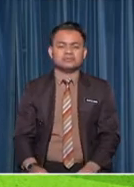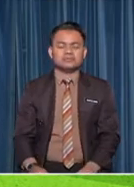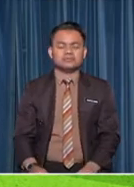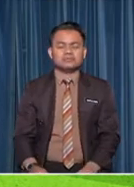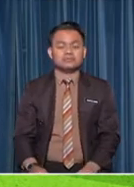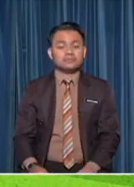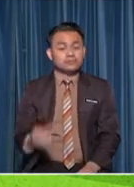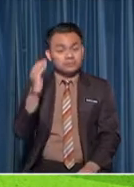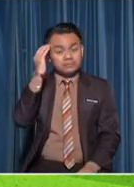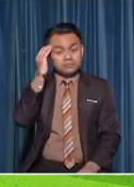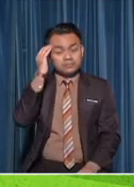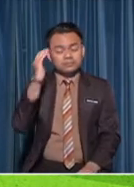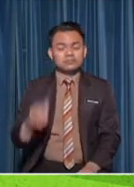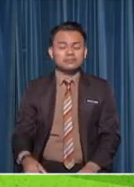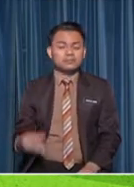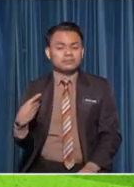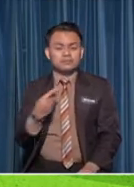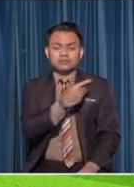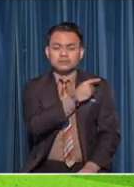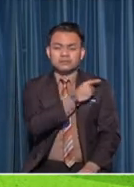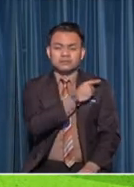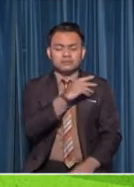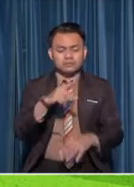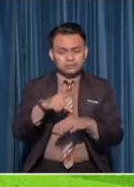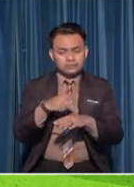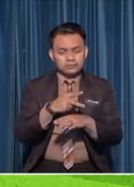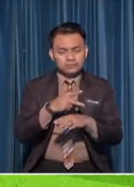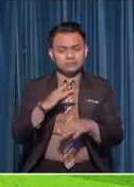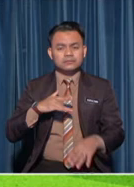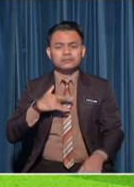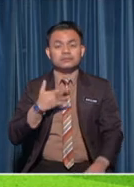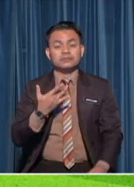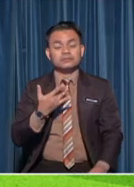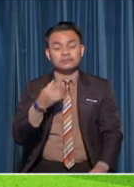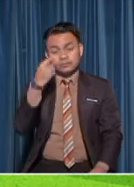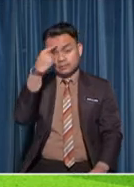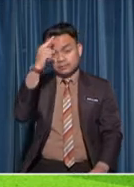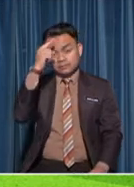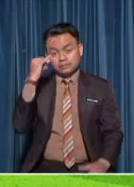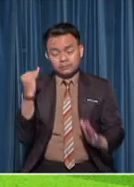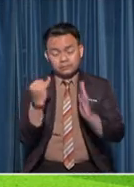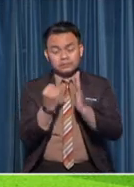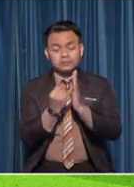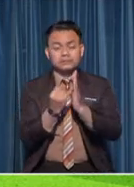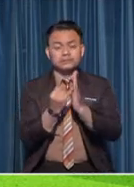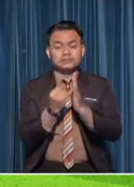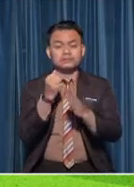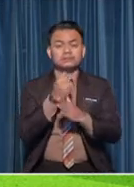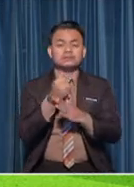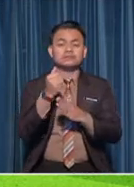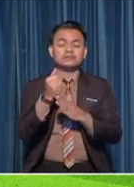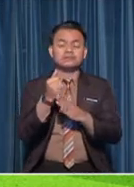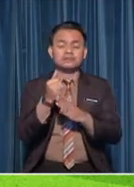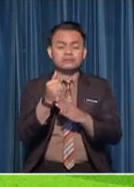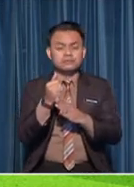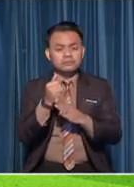Do you know that we use other senses to identify or clarify